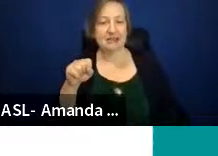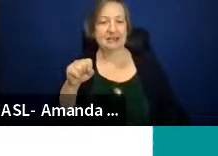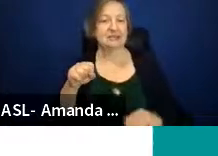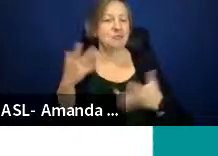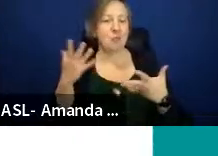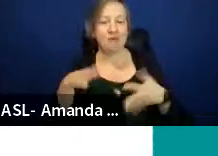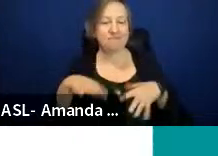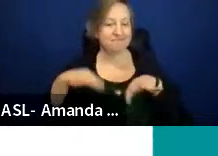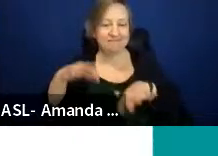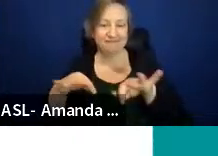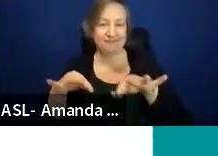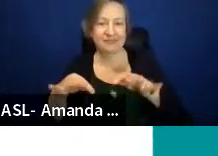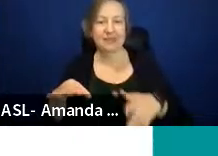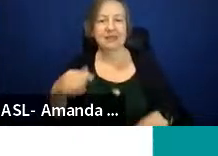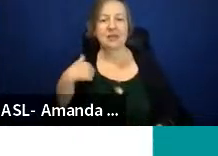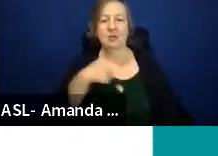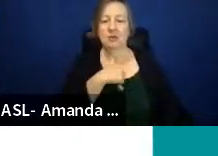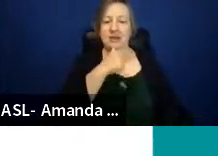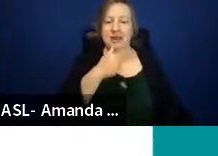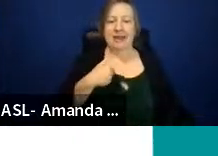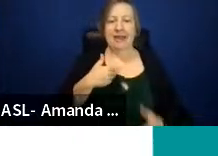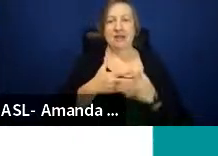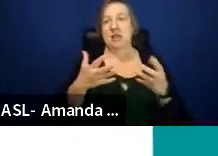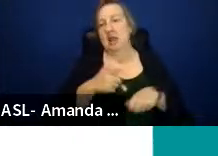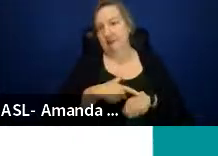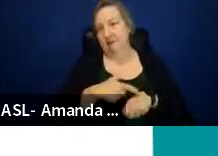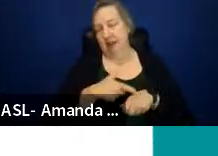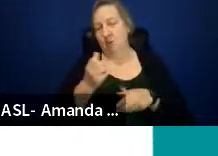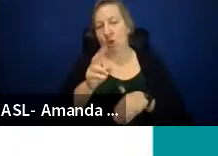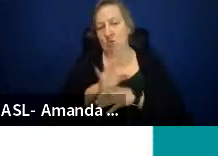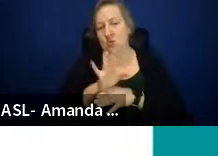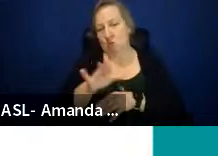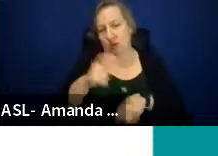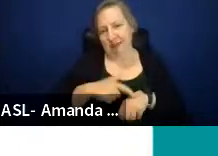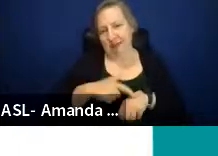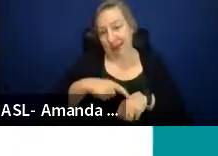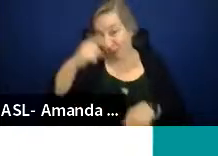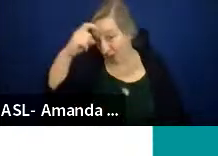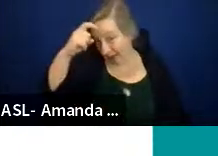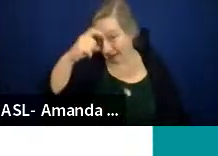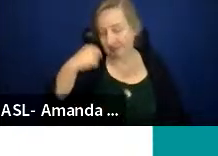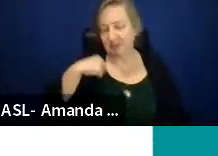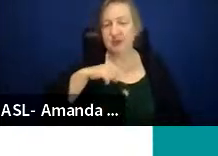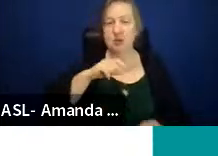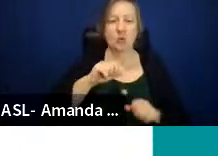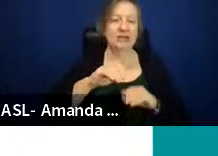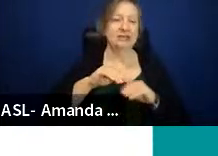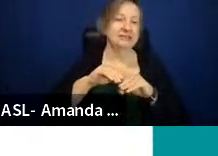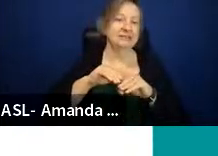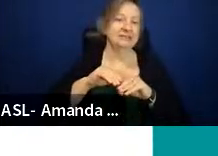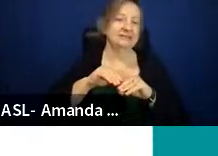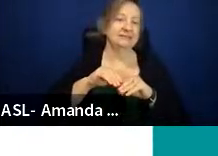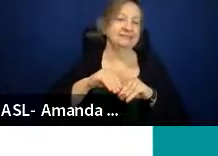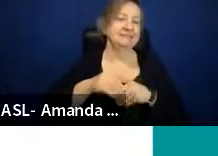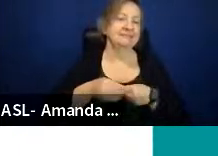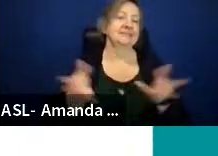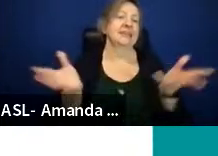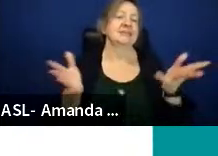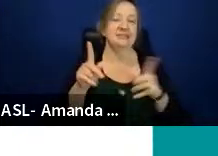we know we didn't have a lot of time and we wanted to use your time wisely. So we sent out a survey and